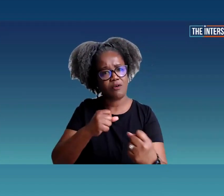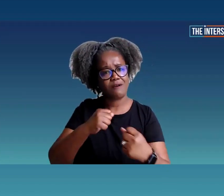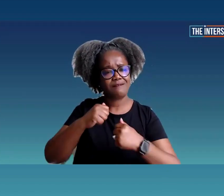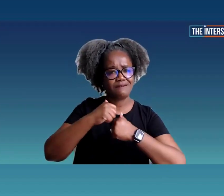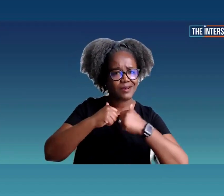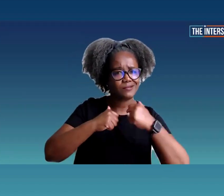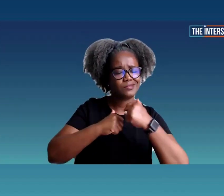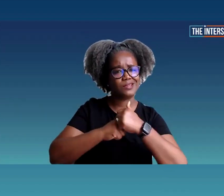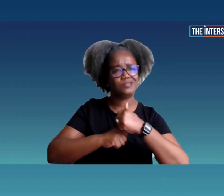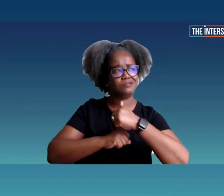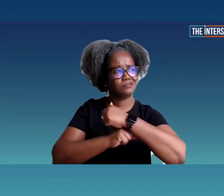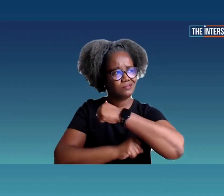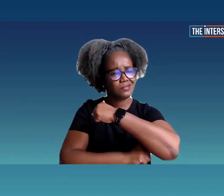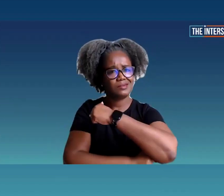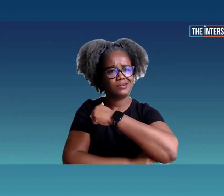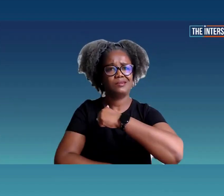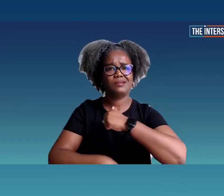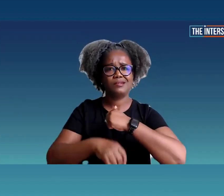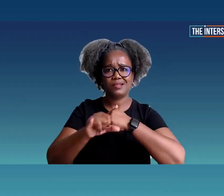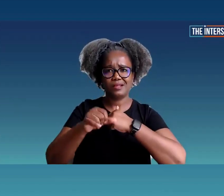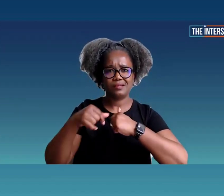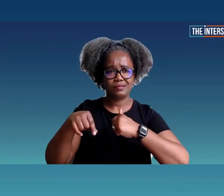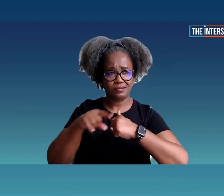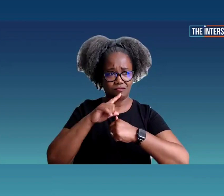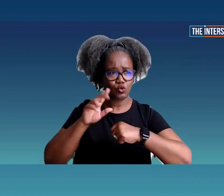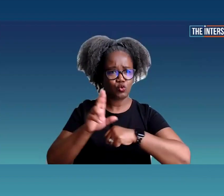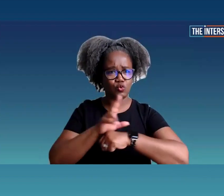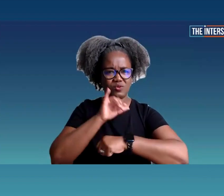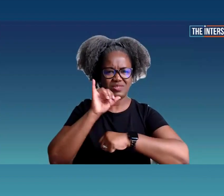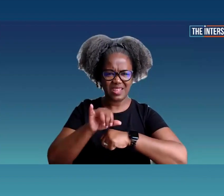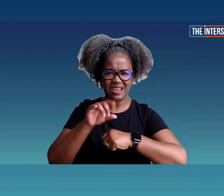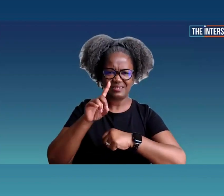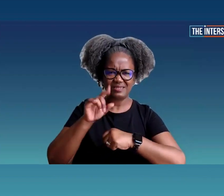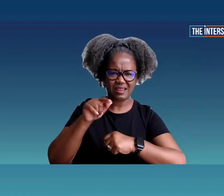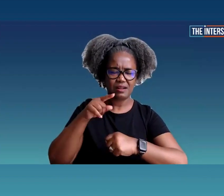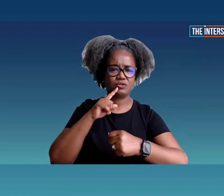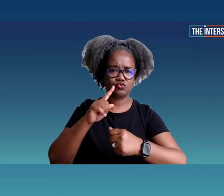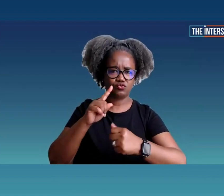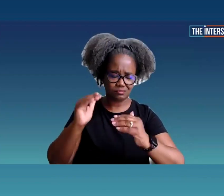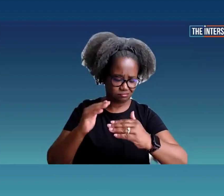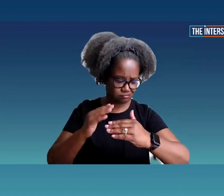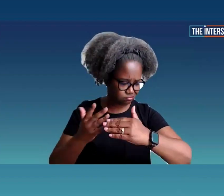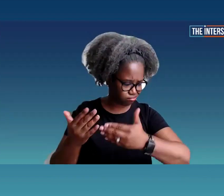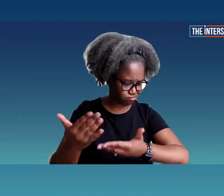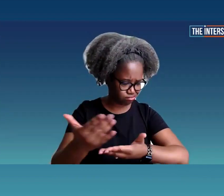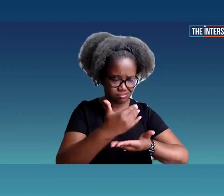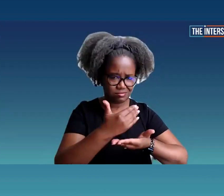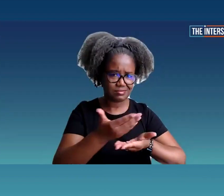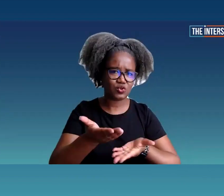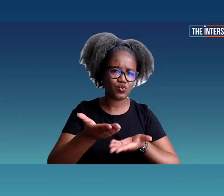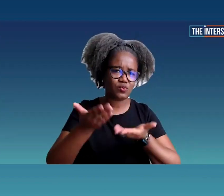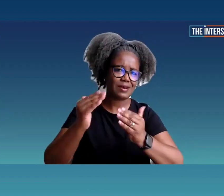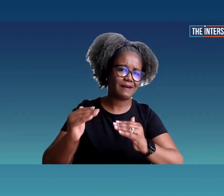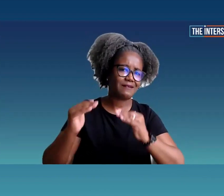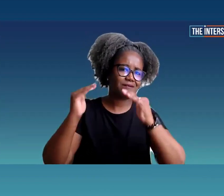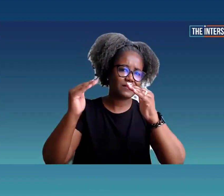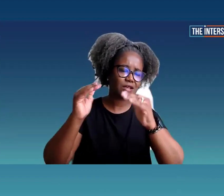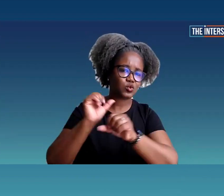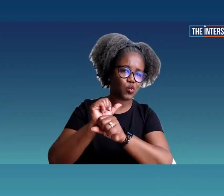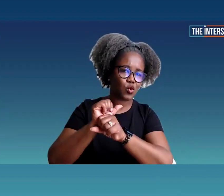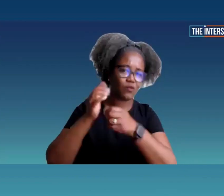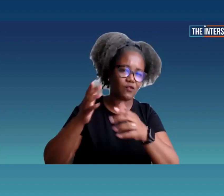done. No matter where you are, you got to learn about how data benefits you. And at the